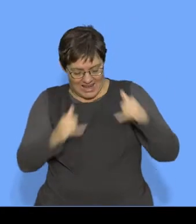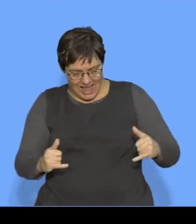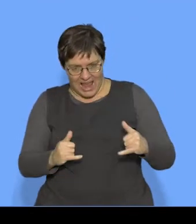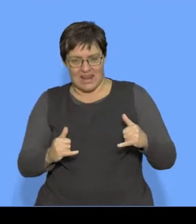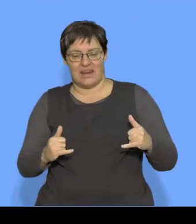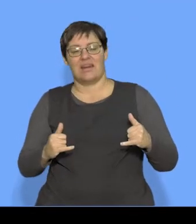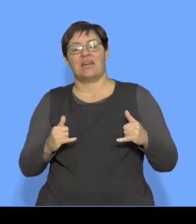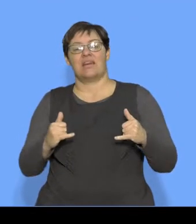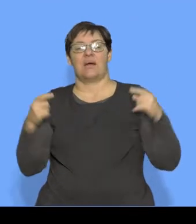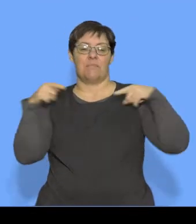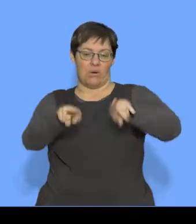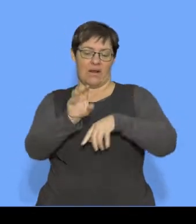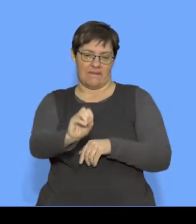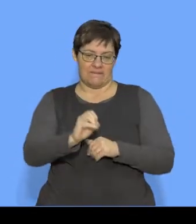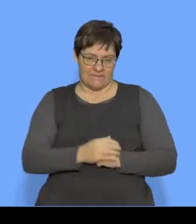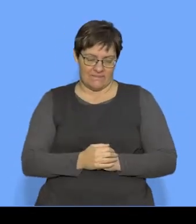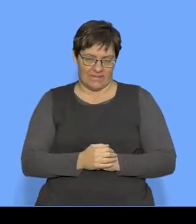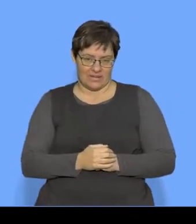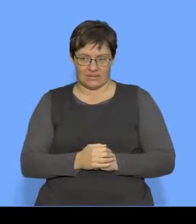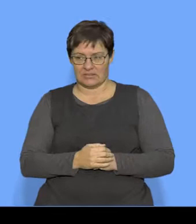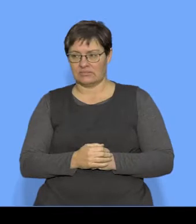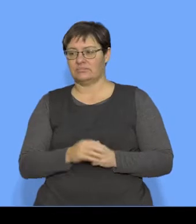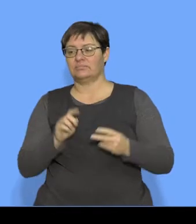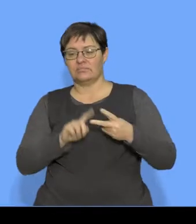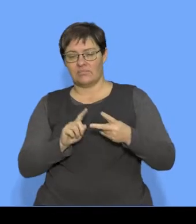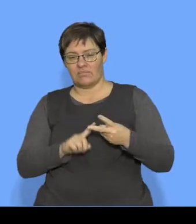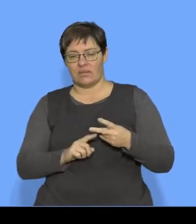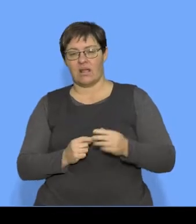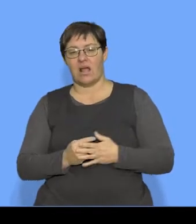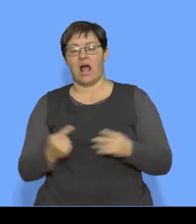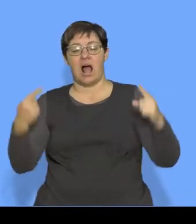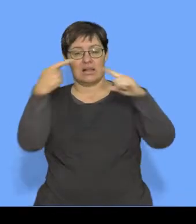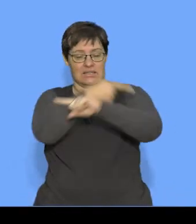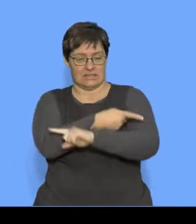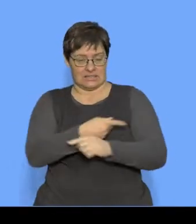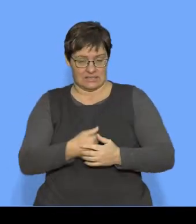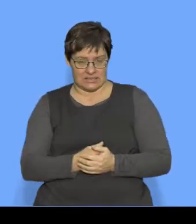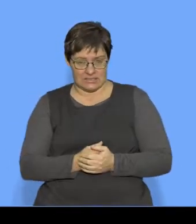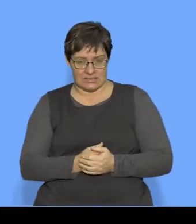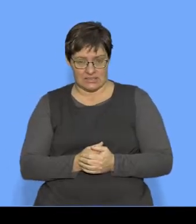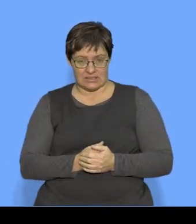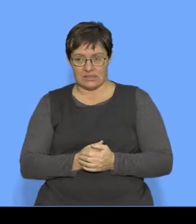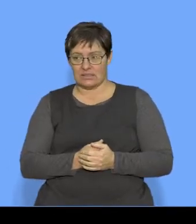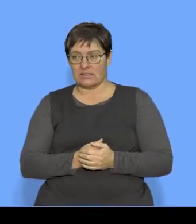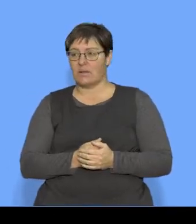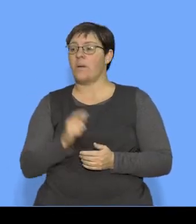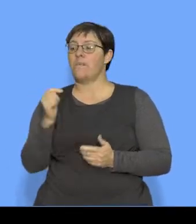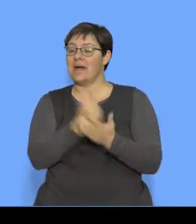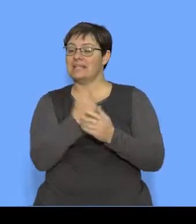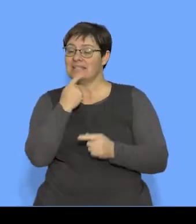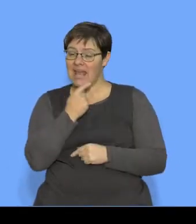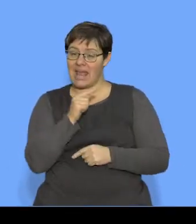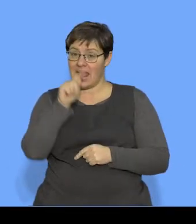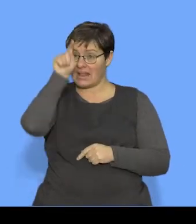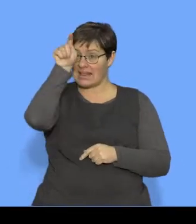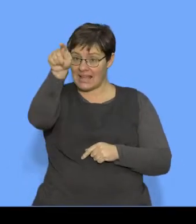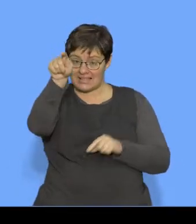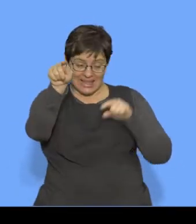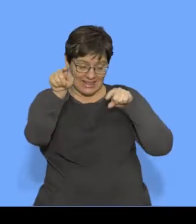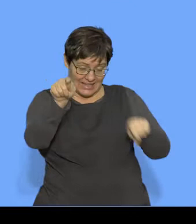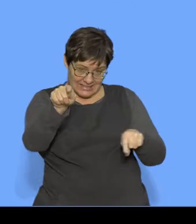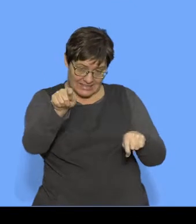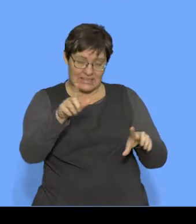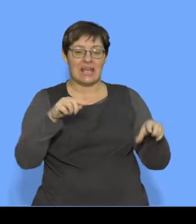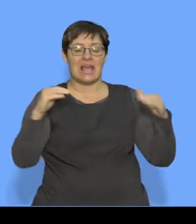as parallel. The other one is the alternate angles. Remember, you need to say that the